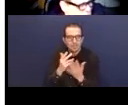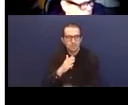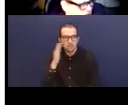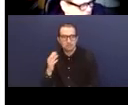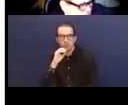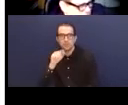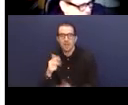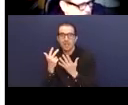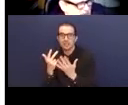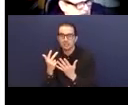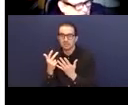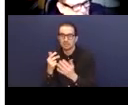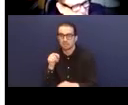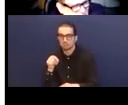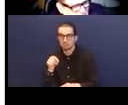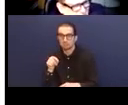and 0.8%